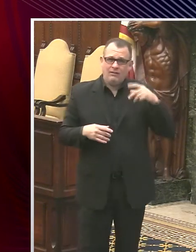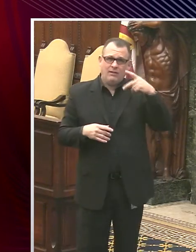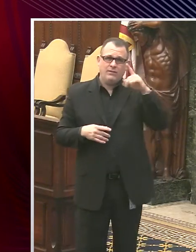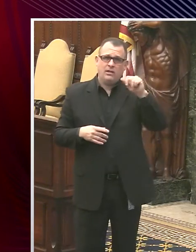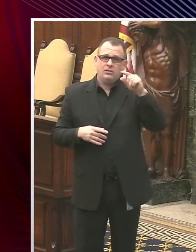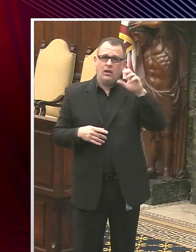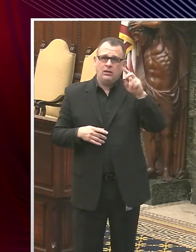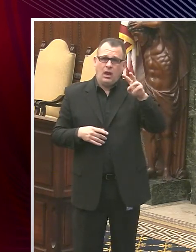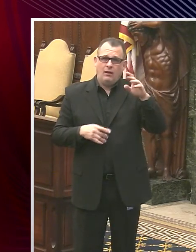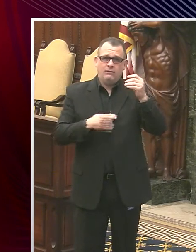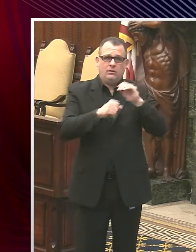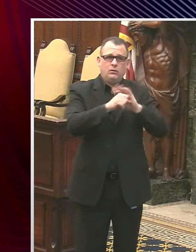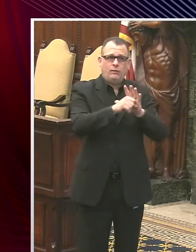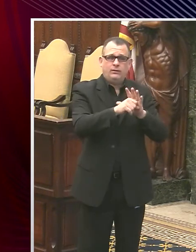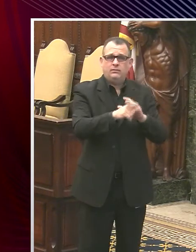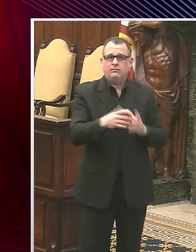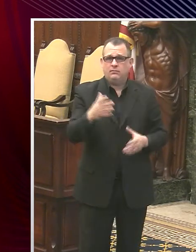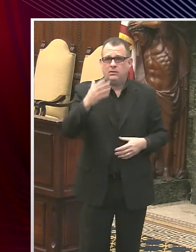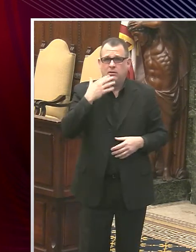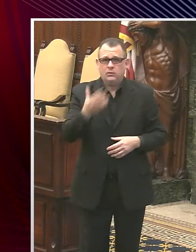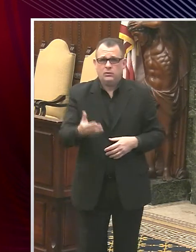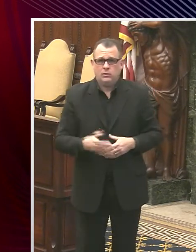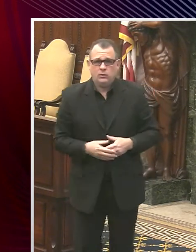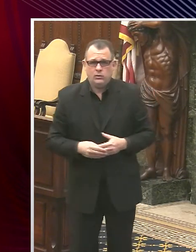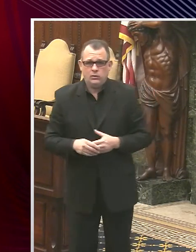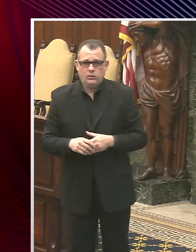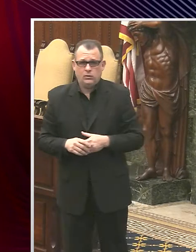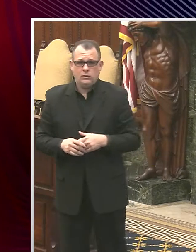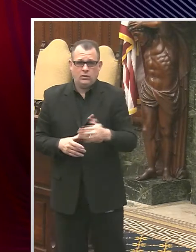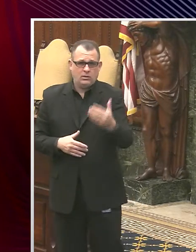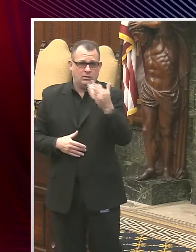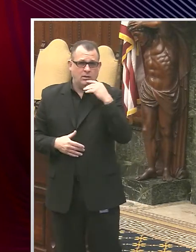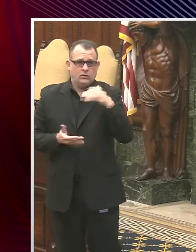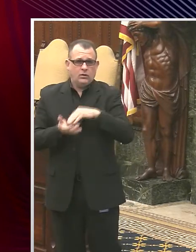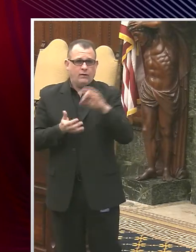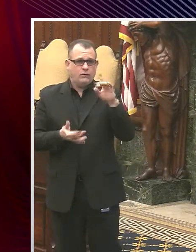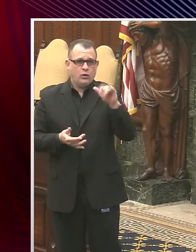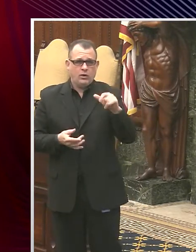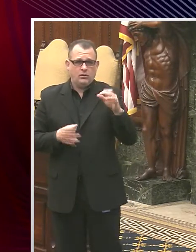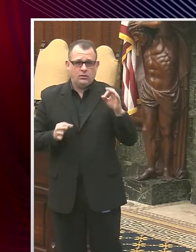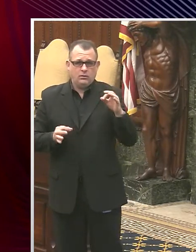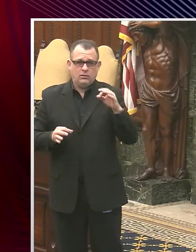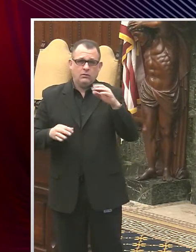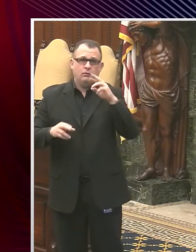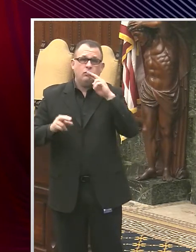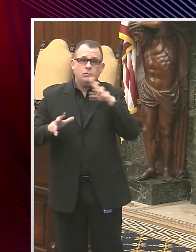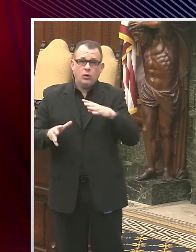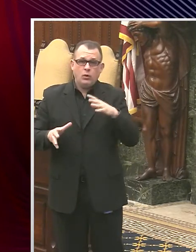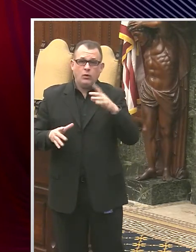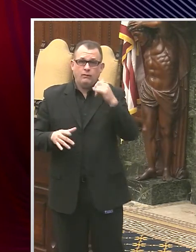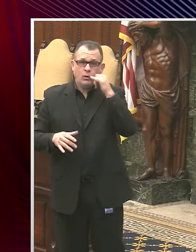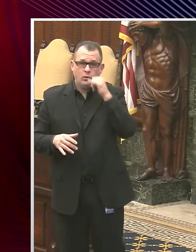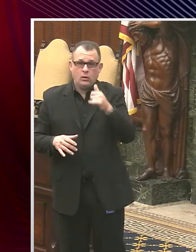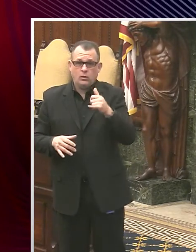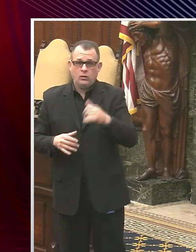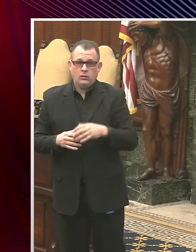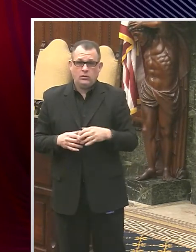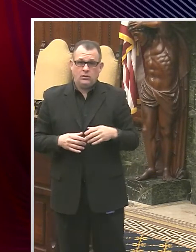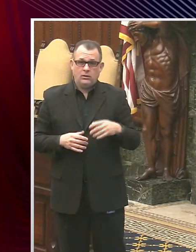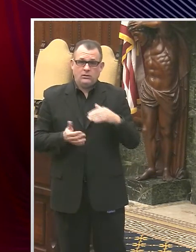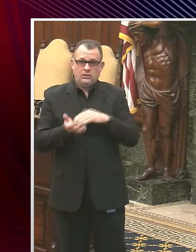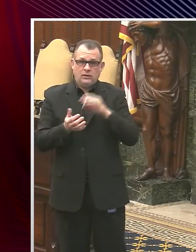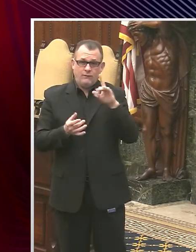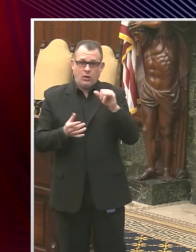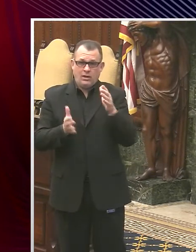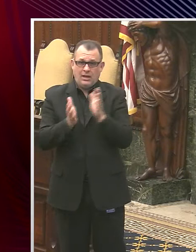www.phila.gov/COVID. Thanks. Thank you, Dr. Farley. And for reporters on the call, as you heard Dr. Farley asking